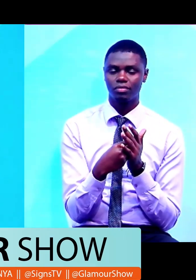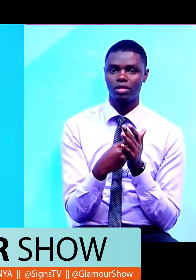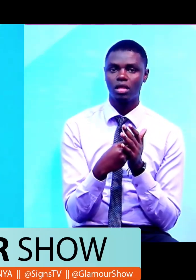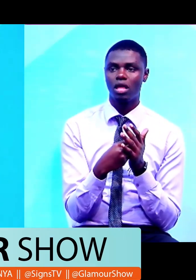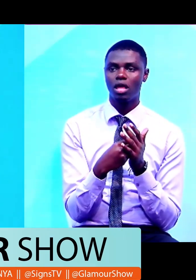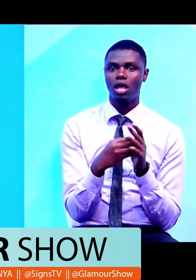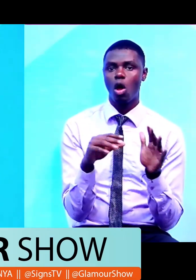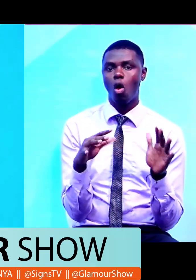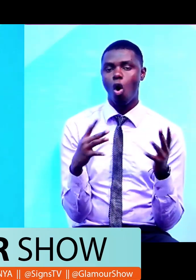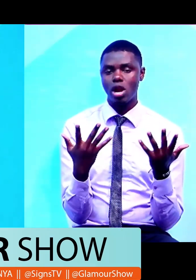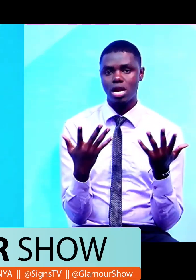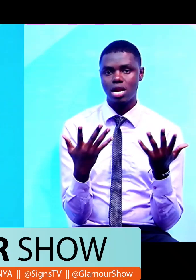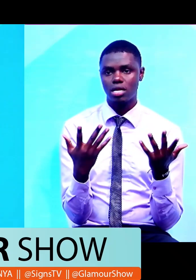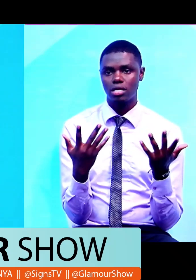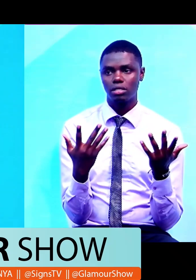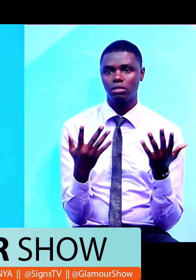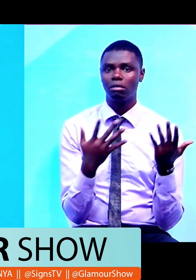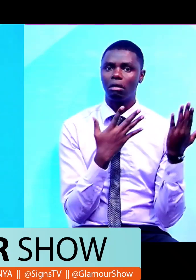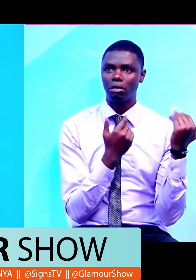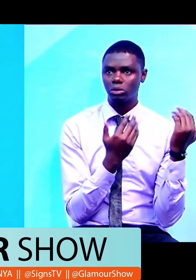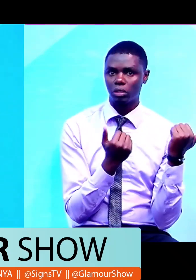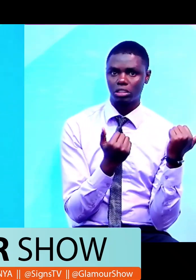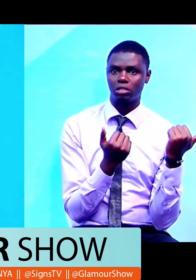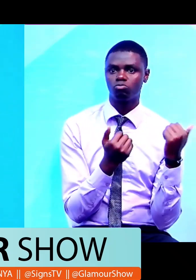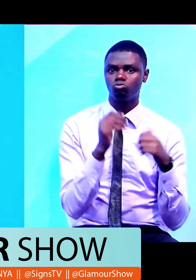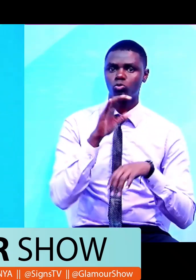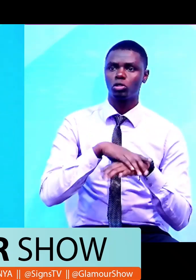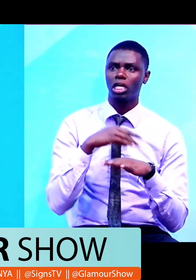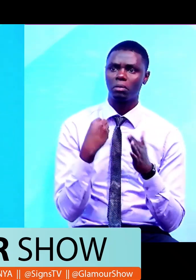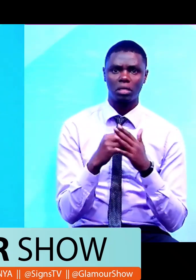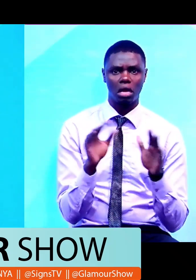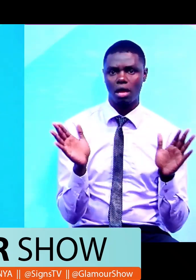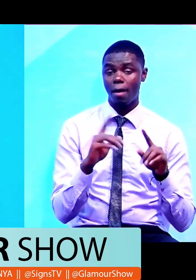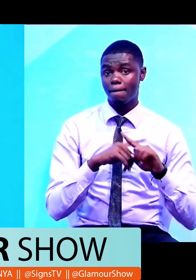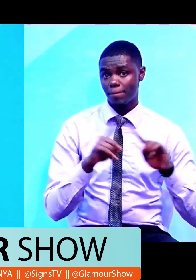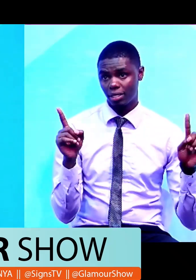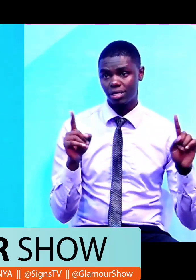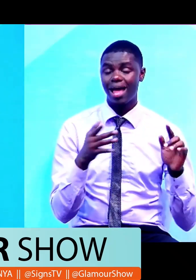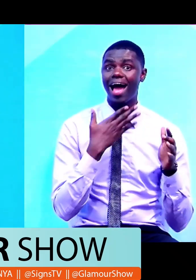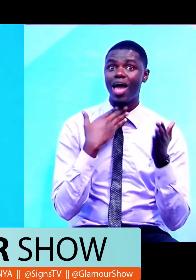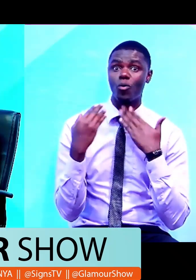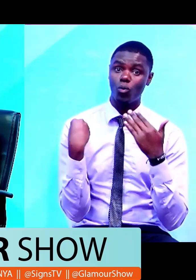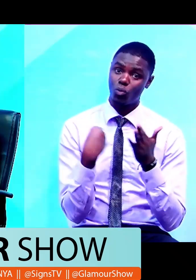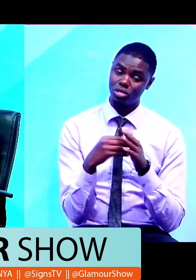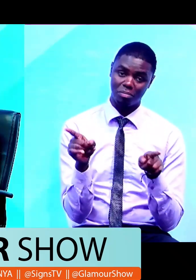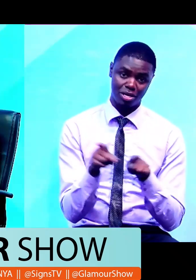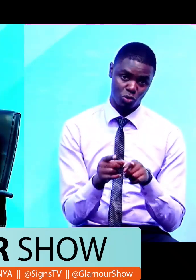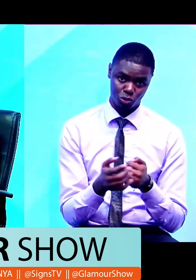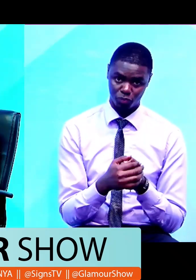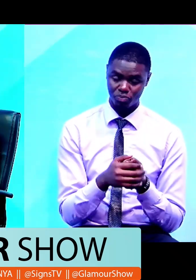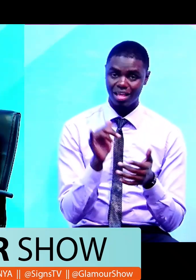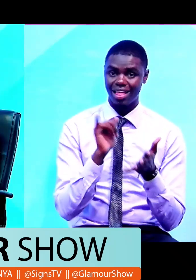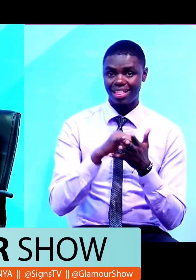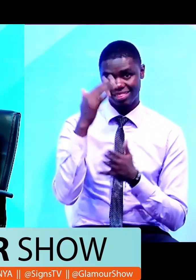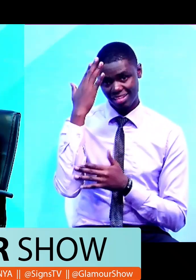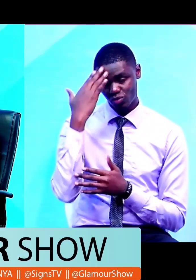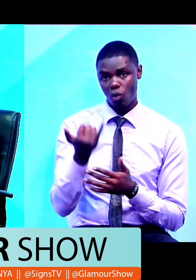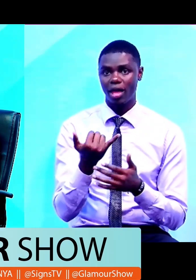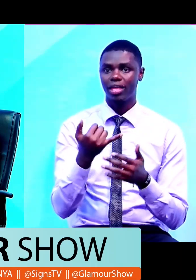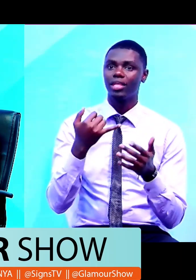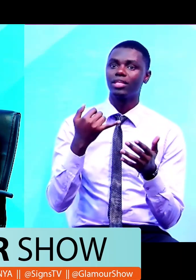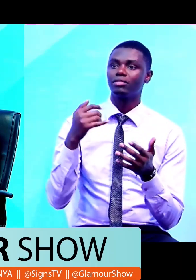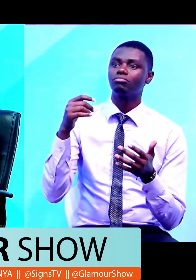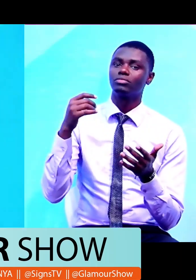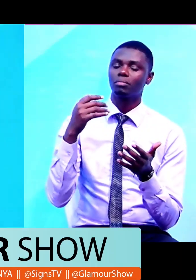or expecting that I'll get money. But of course, I want money as well. That's why I usually charge for